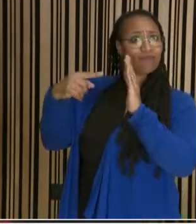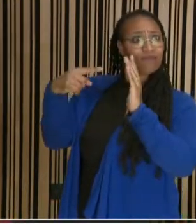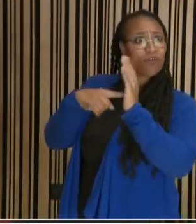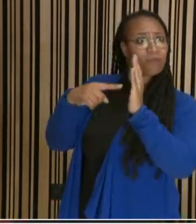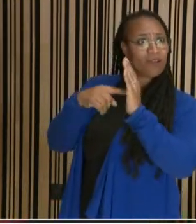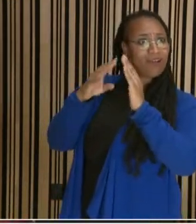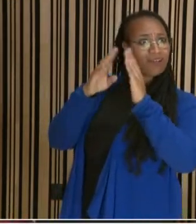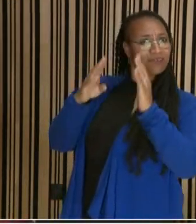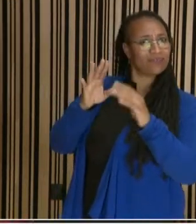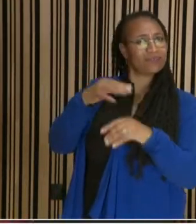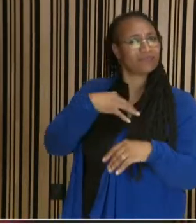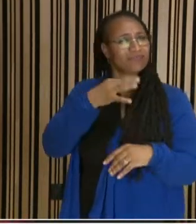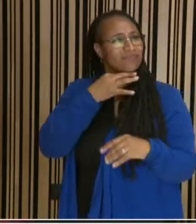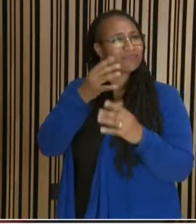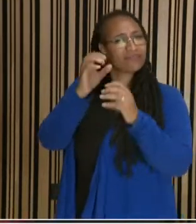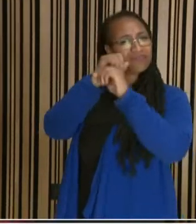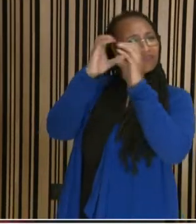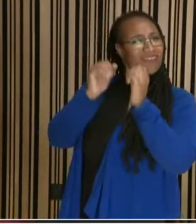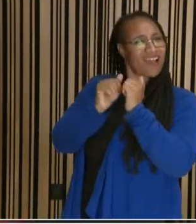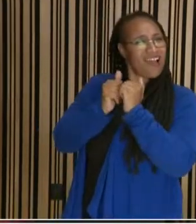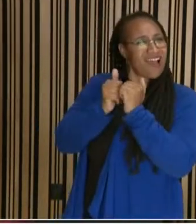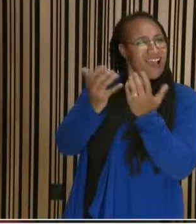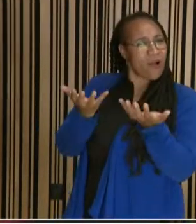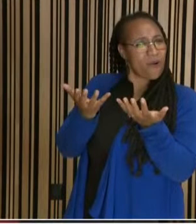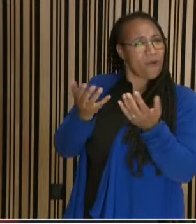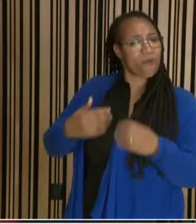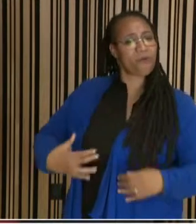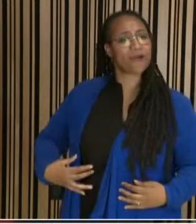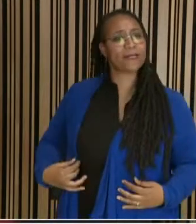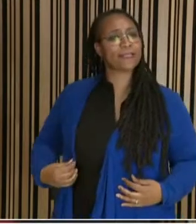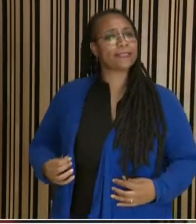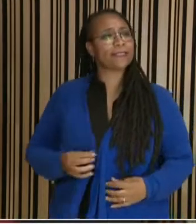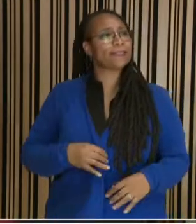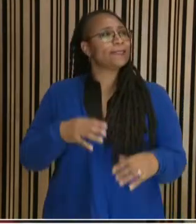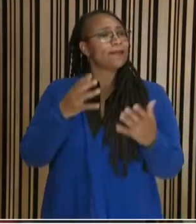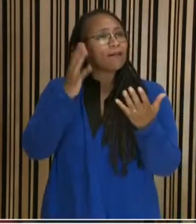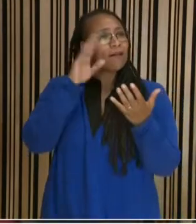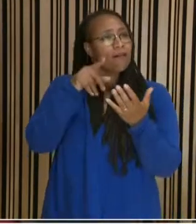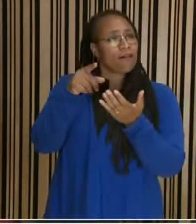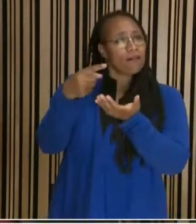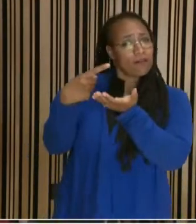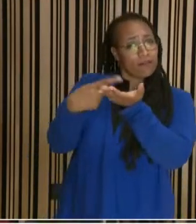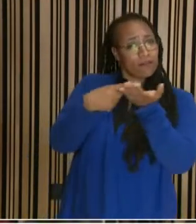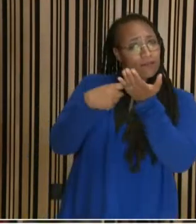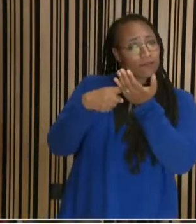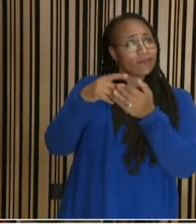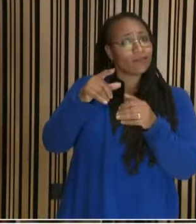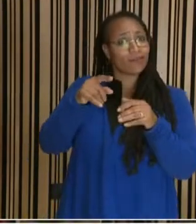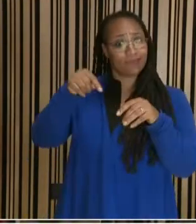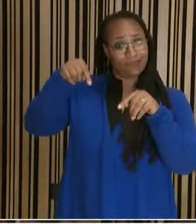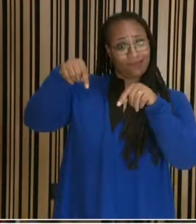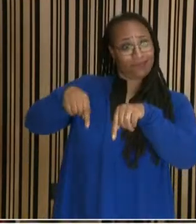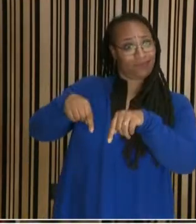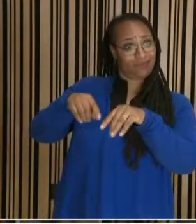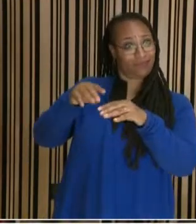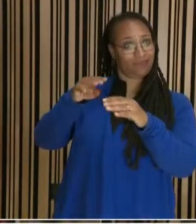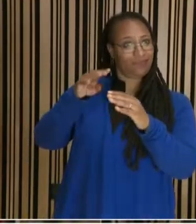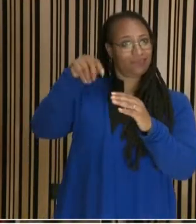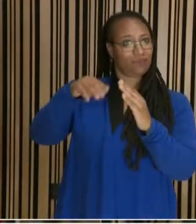because speaking about the downtown investment with the inclusionary zoning, it seems